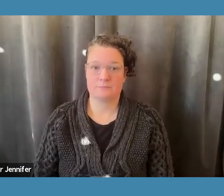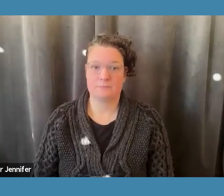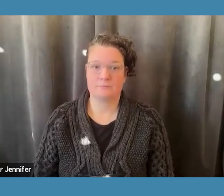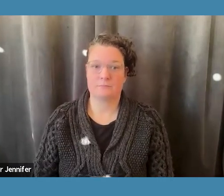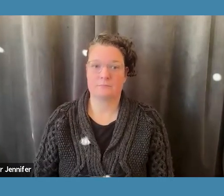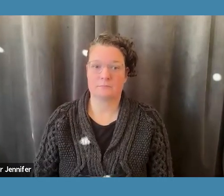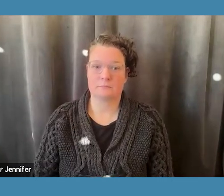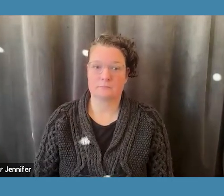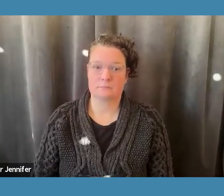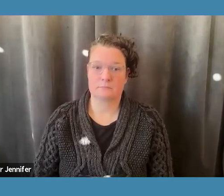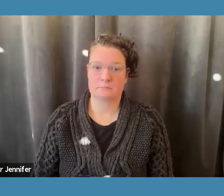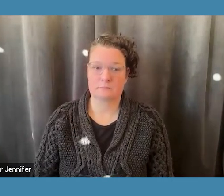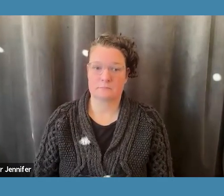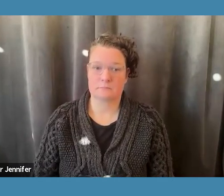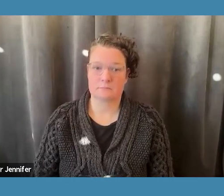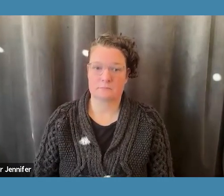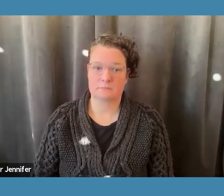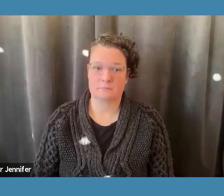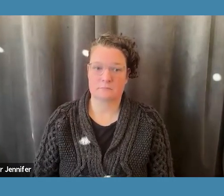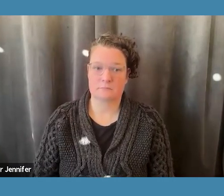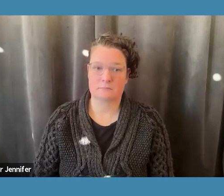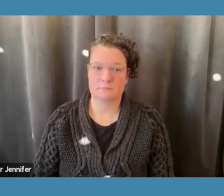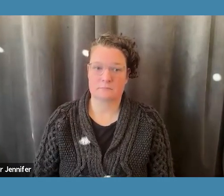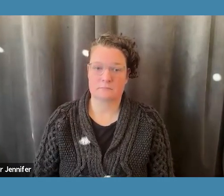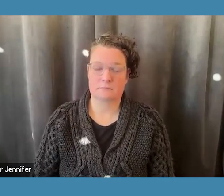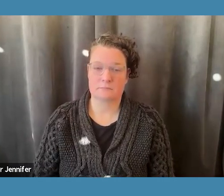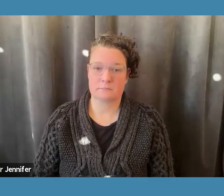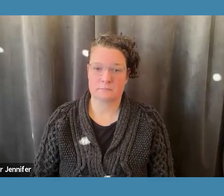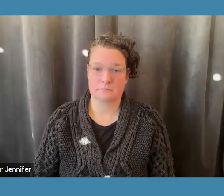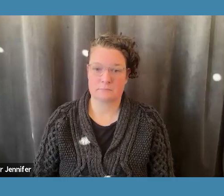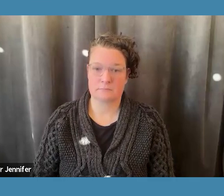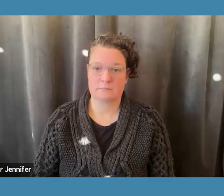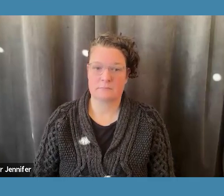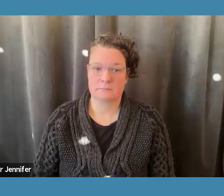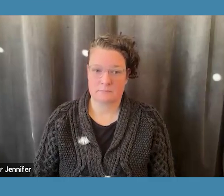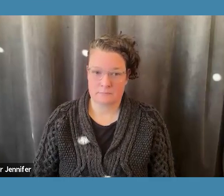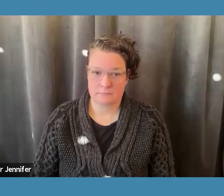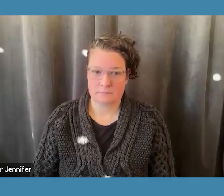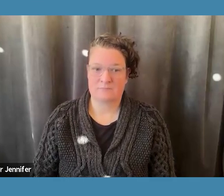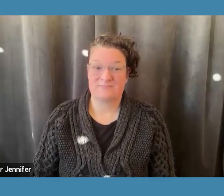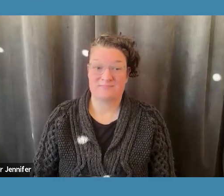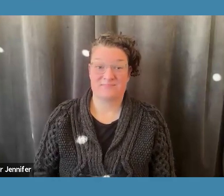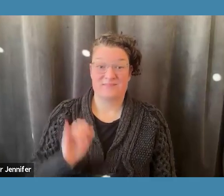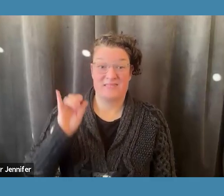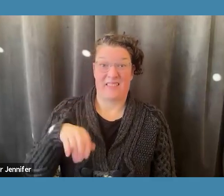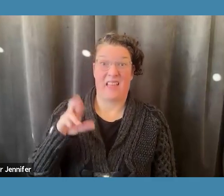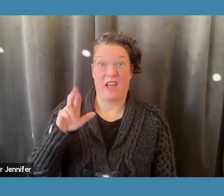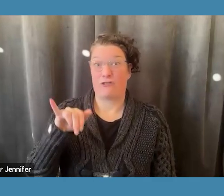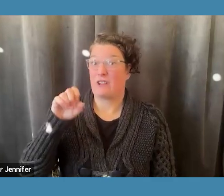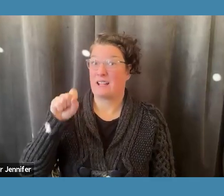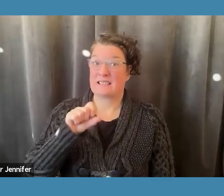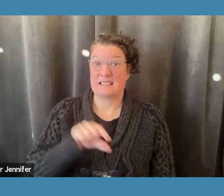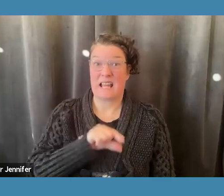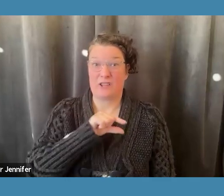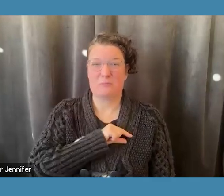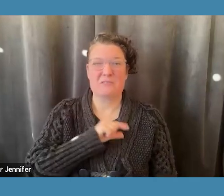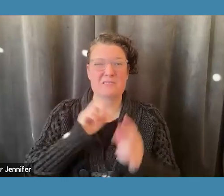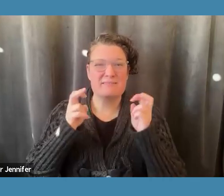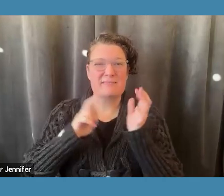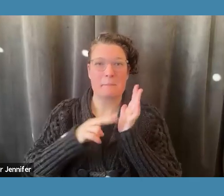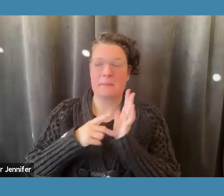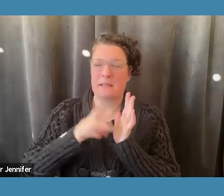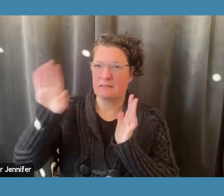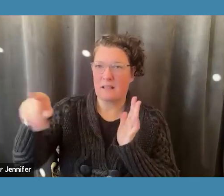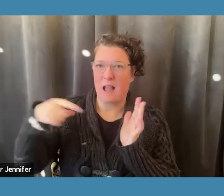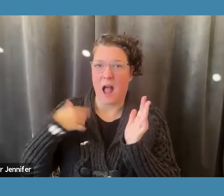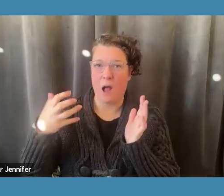okay, so for crisis eligibility, you're basically saying, hey, agency, I want iBudget waiver